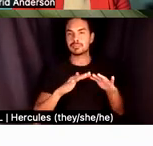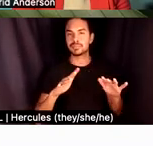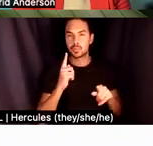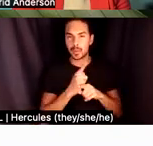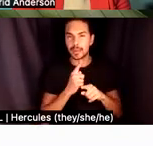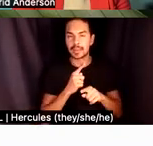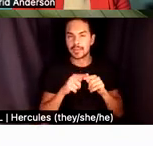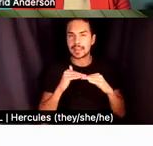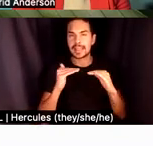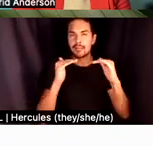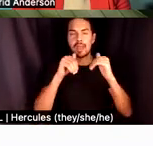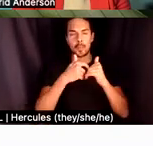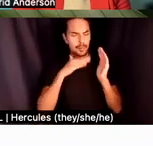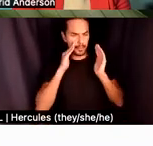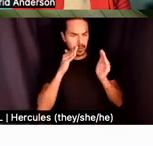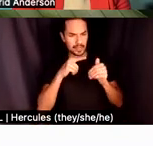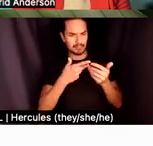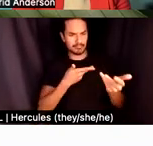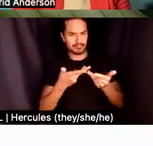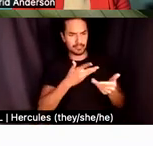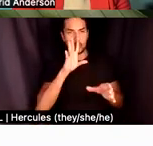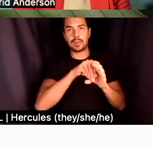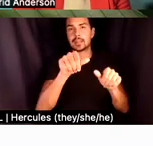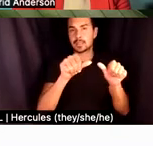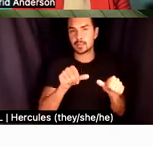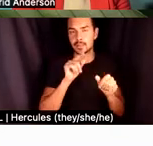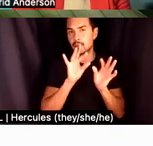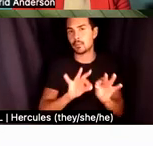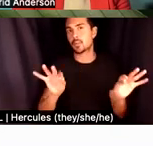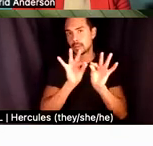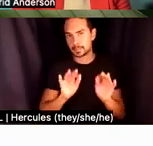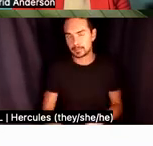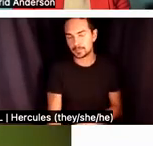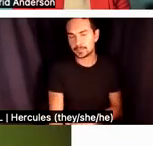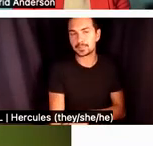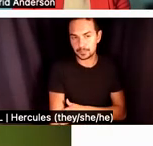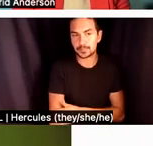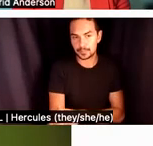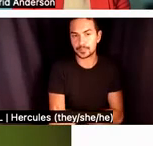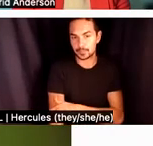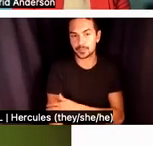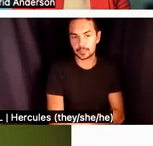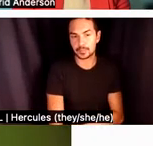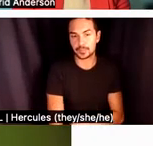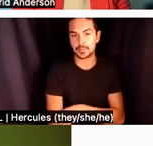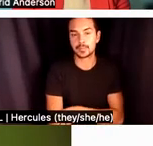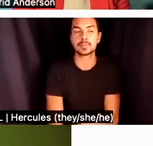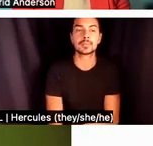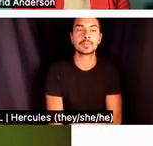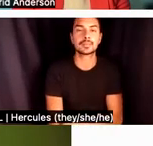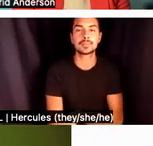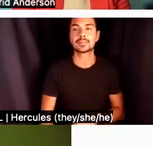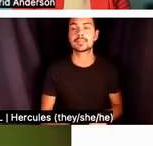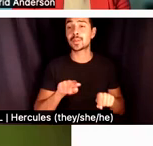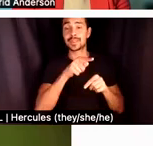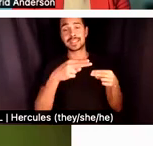I know, paying attention to that and talking about that within these spaces too, right? I'm gonna, by the way, these slides are just kind of like